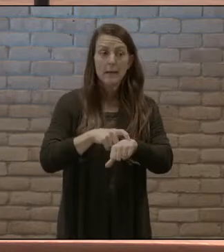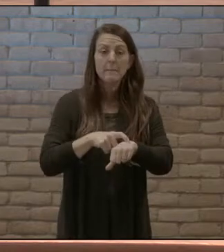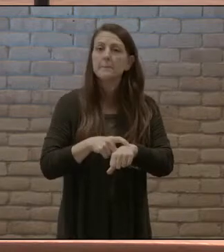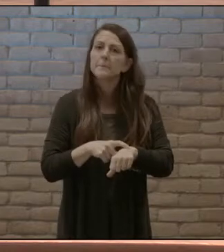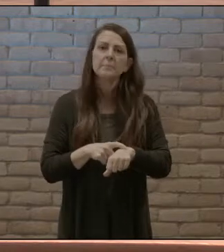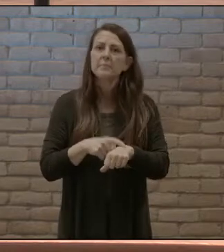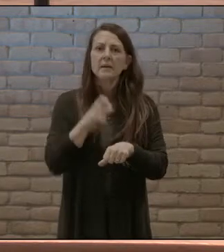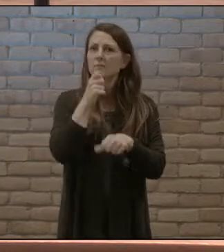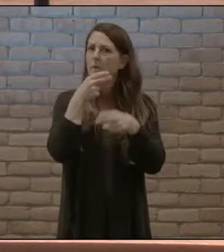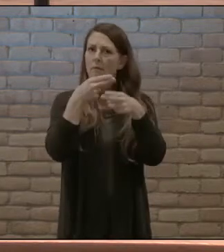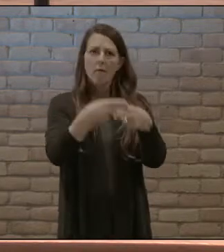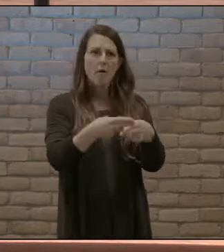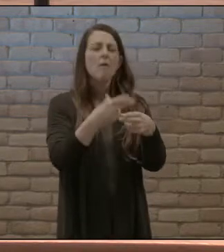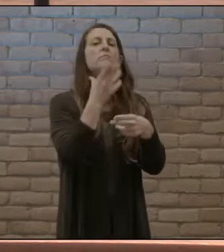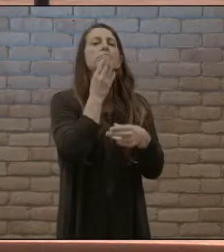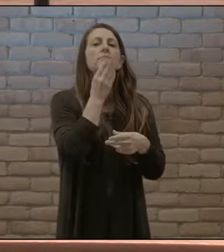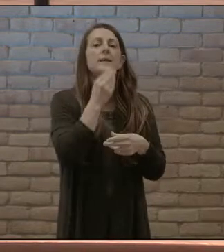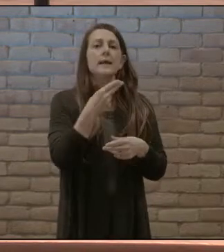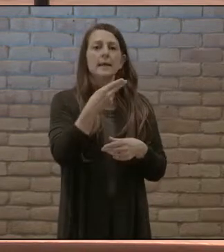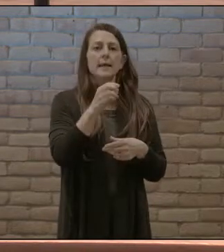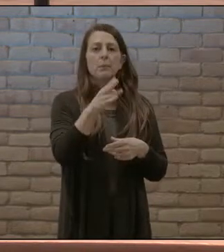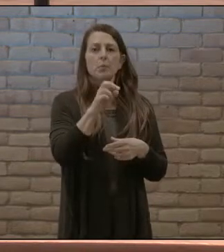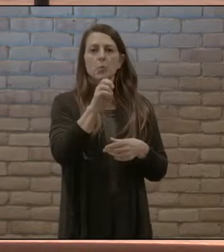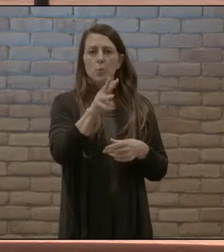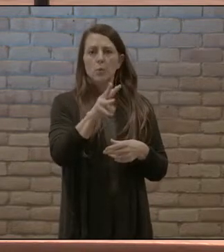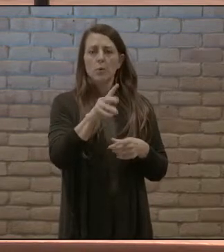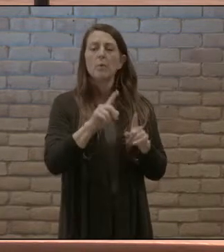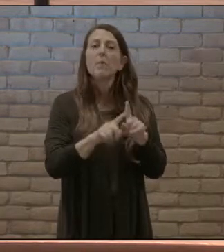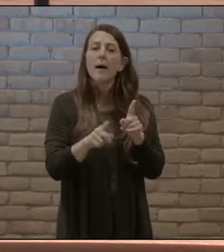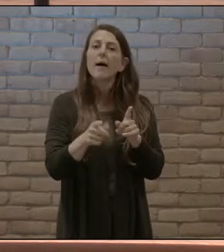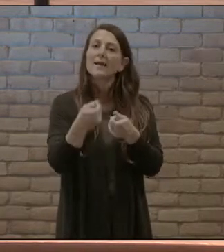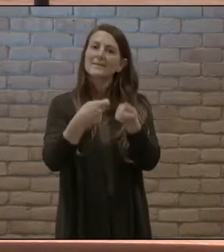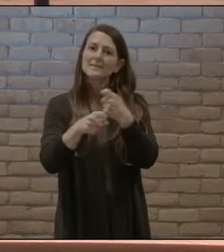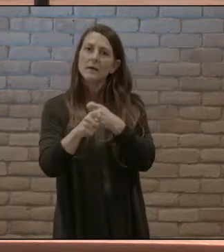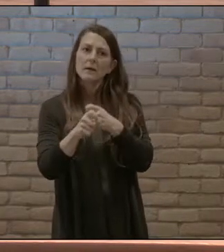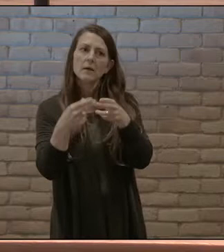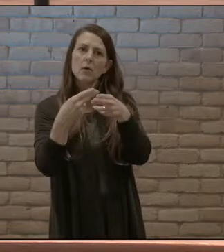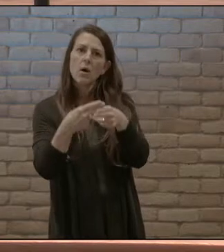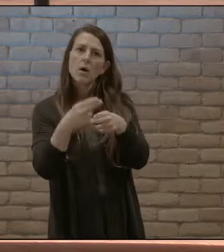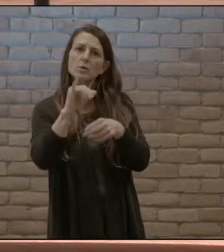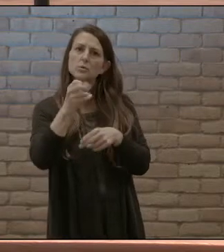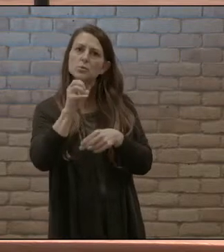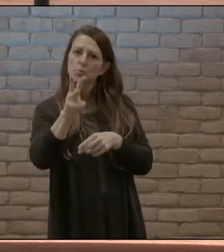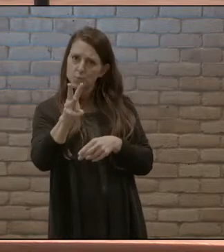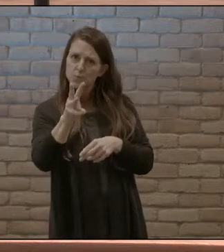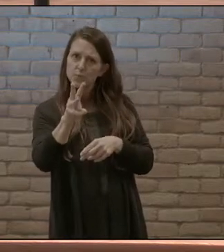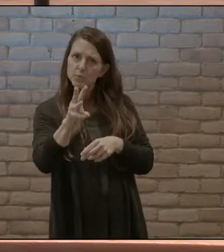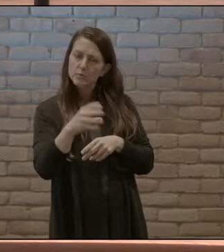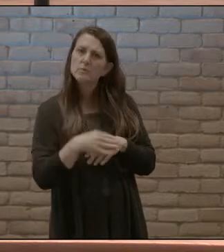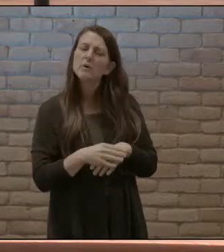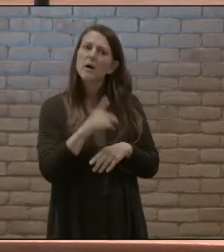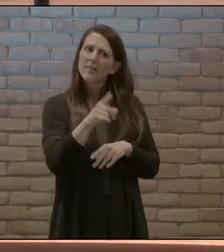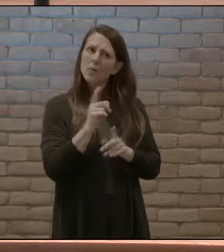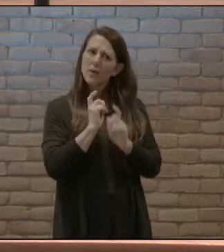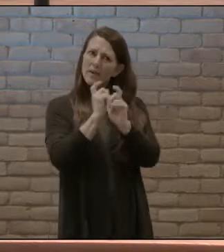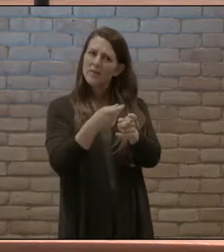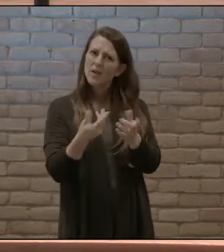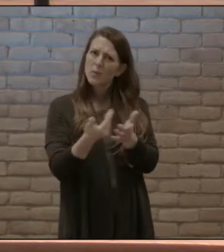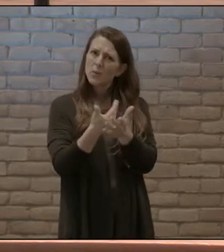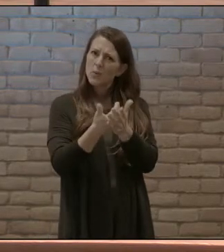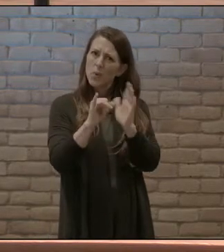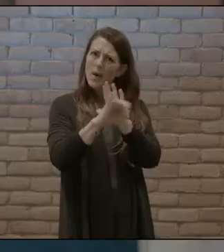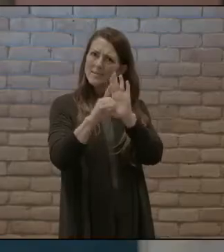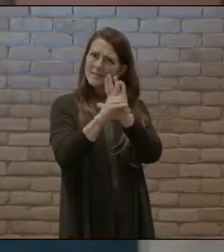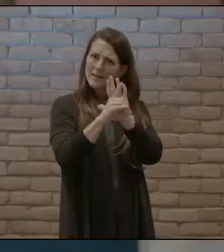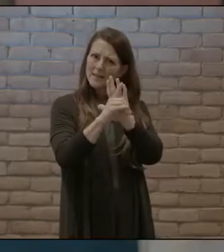as Hebrews, but for the first time, they were known as Jews. They were given a new identity that they